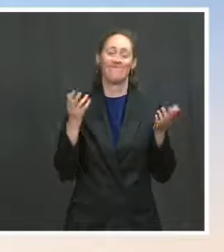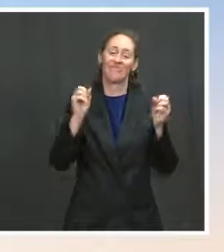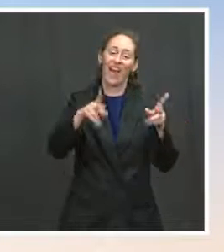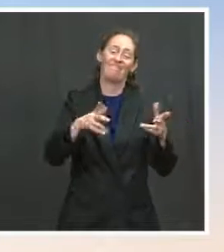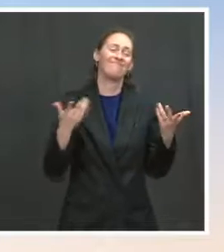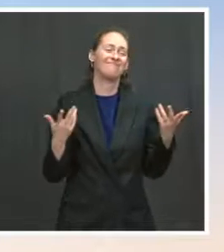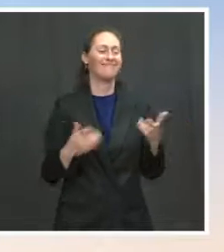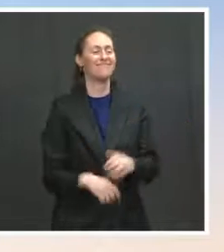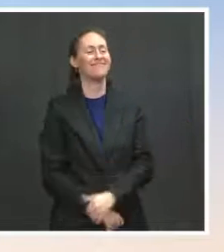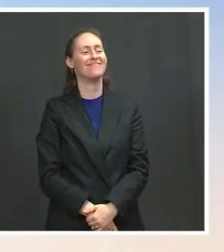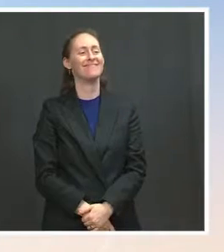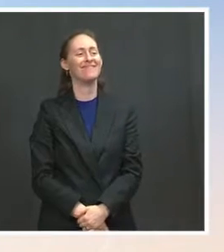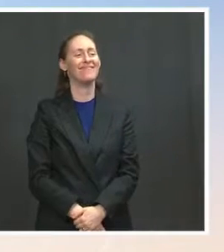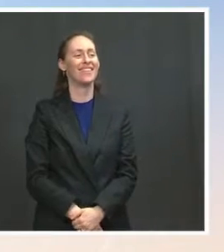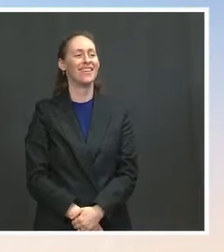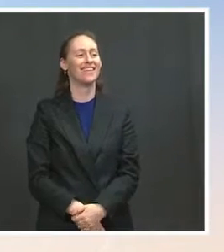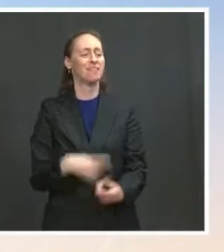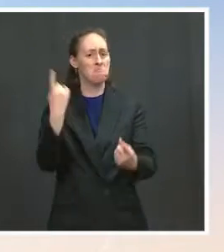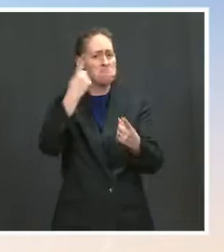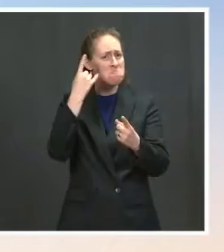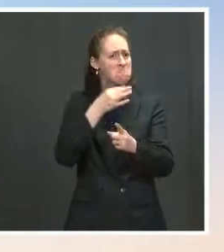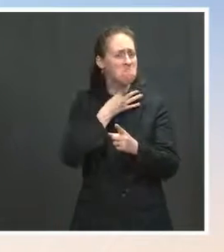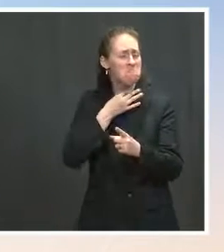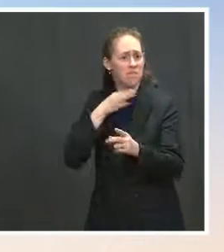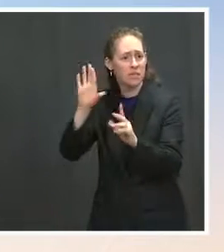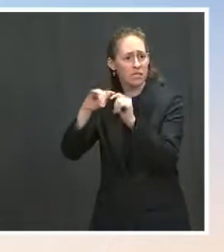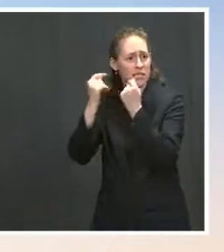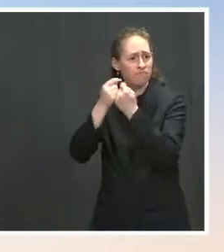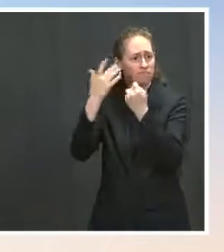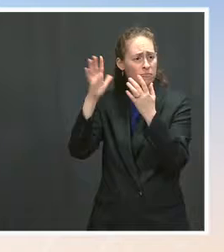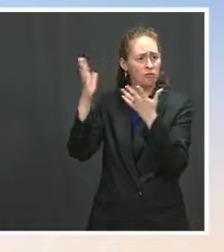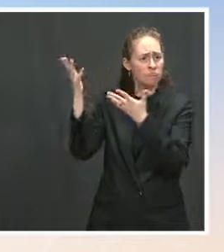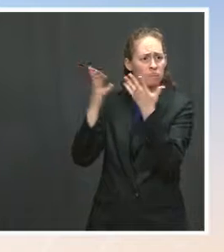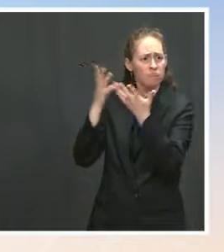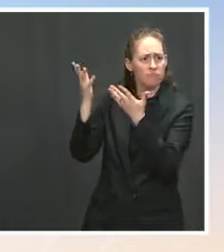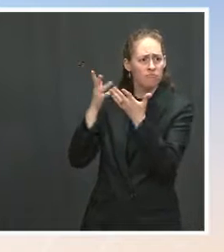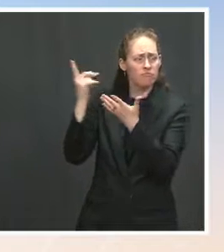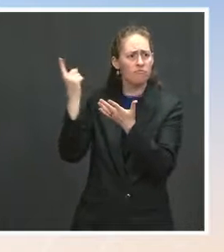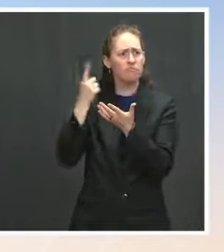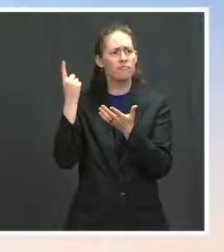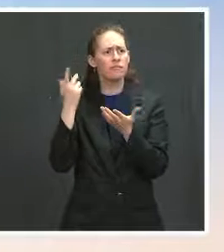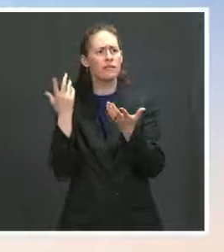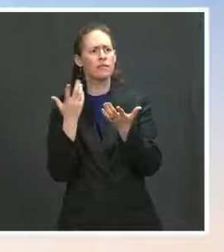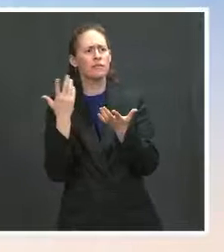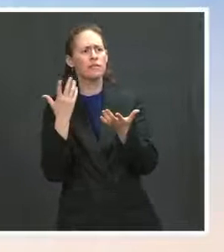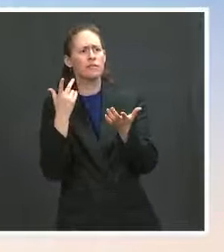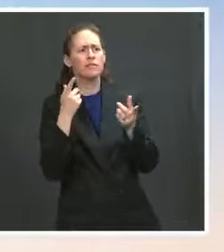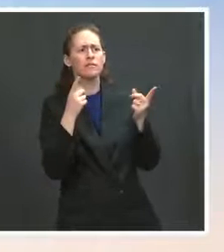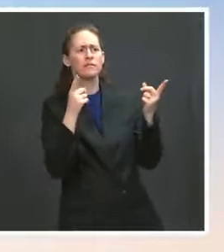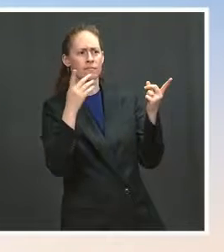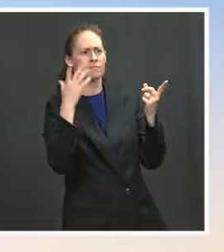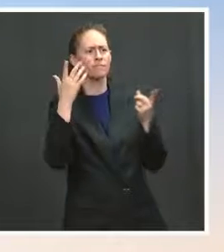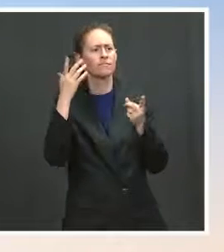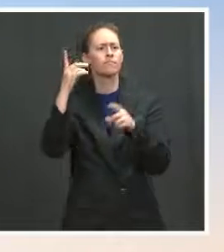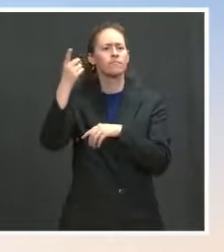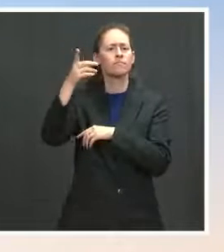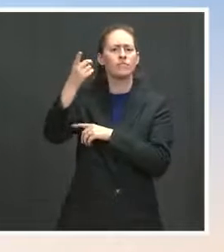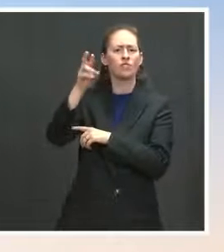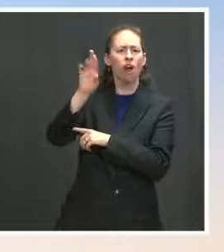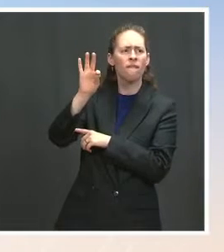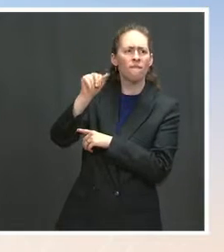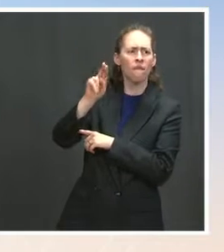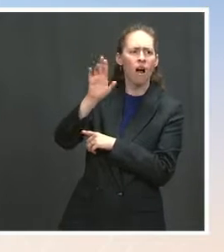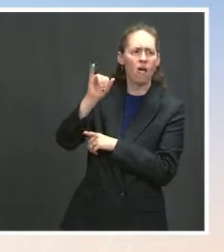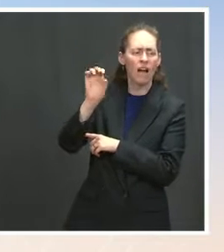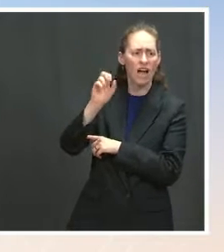anyone from your team briefed the president on what was in those FOIA Fauci emails? I'm not aware of him being briefed on the publicly